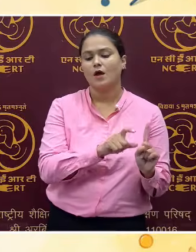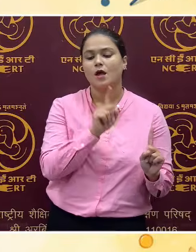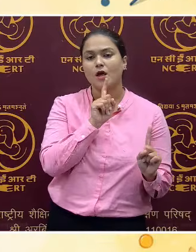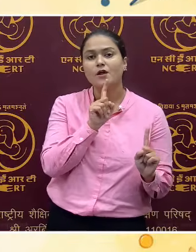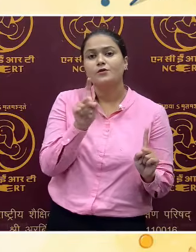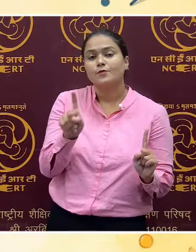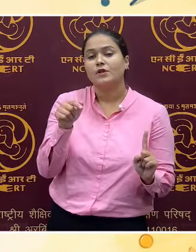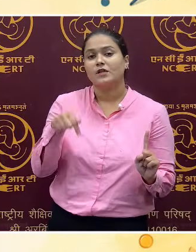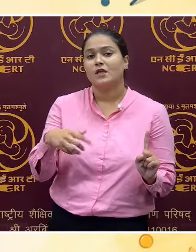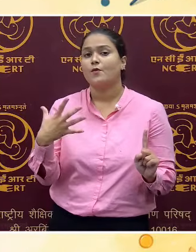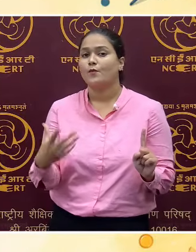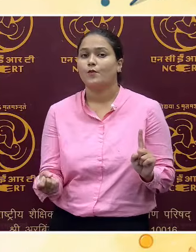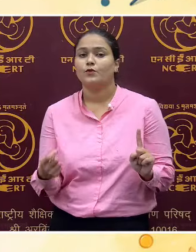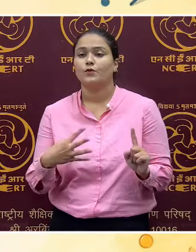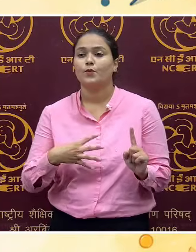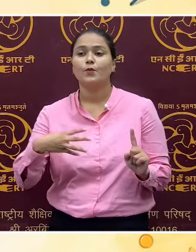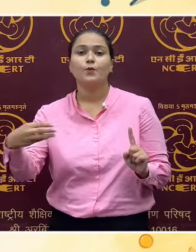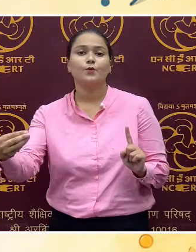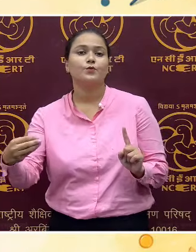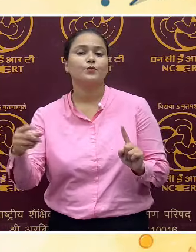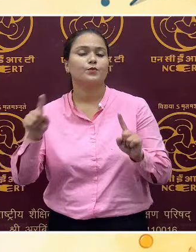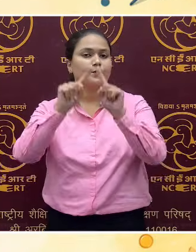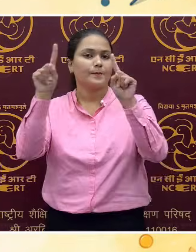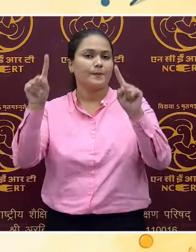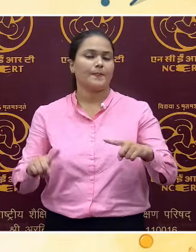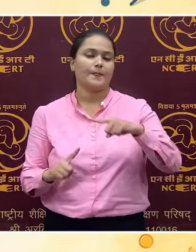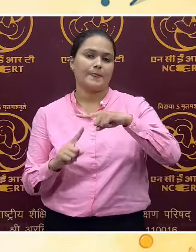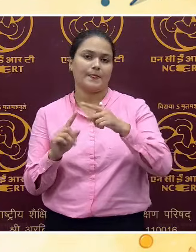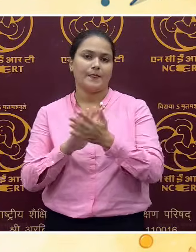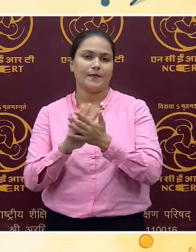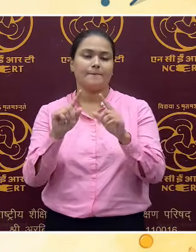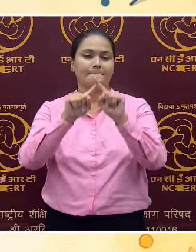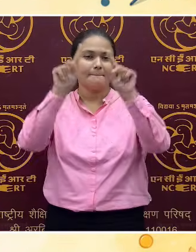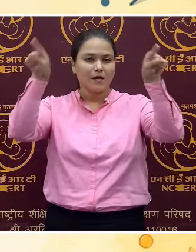go to the theatre. So, the passive voice would be